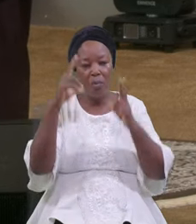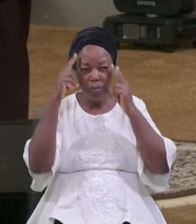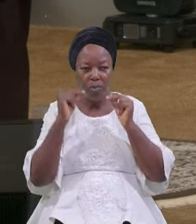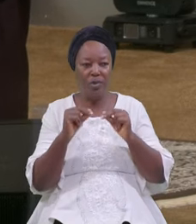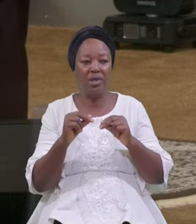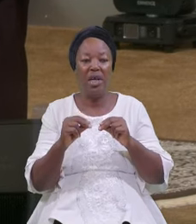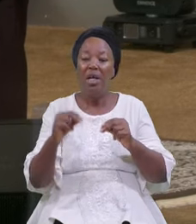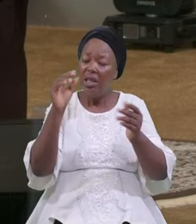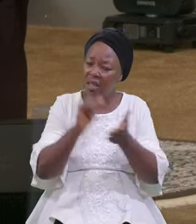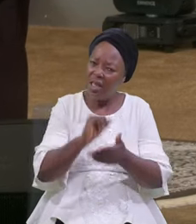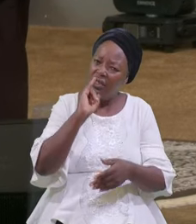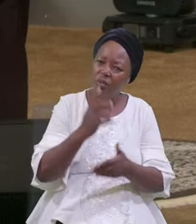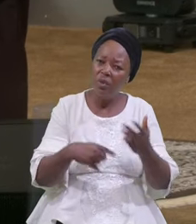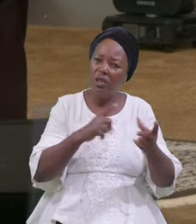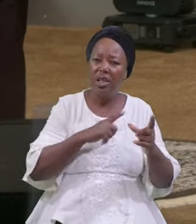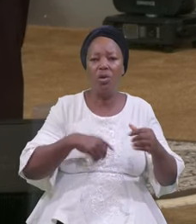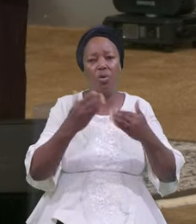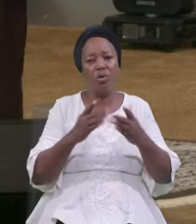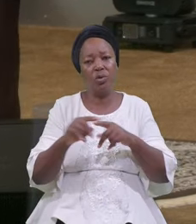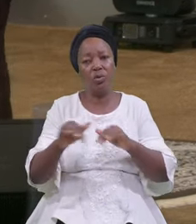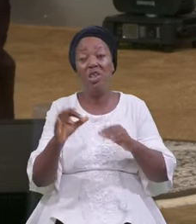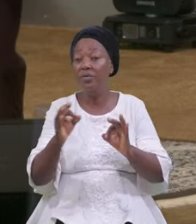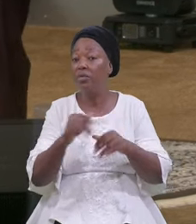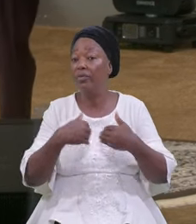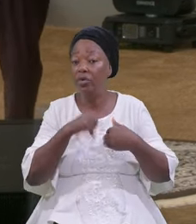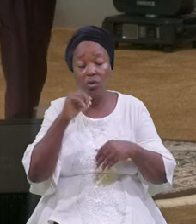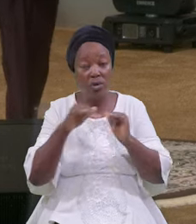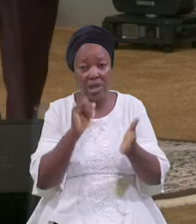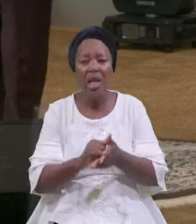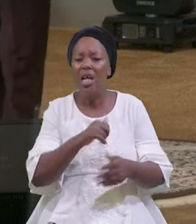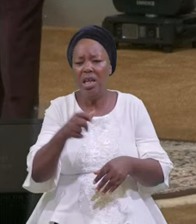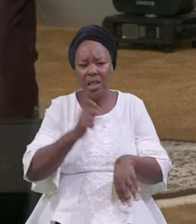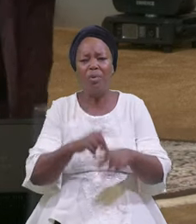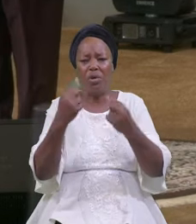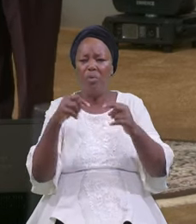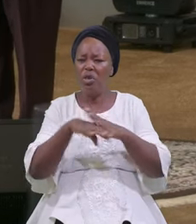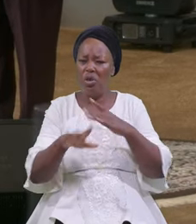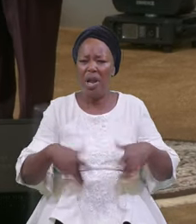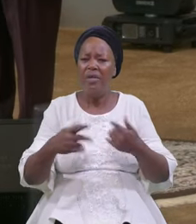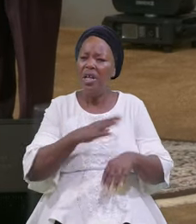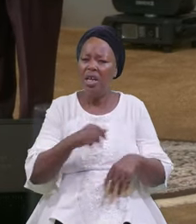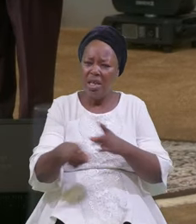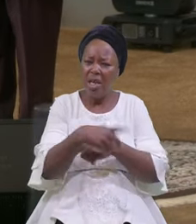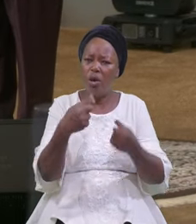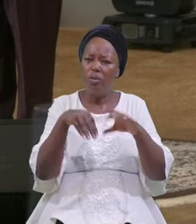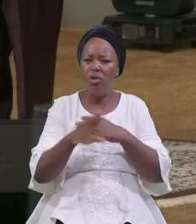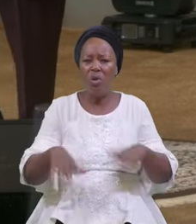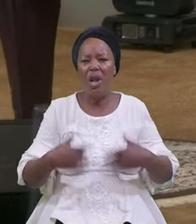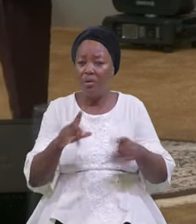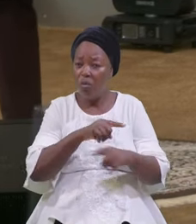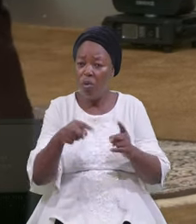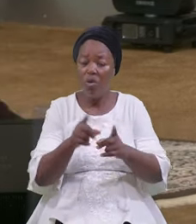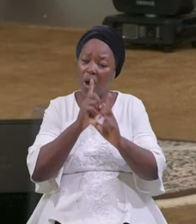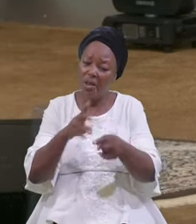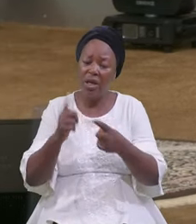wants us to do. If you have not done that, a time comes in your life, a day comes in your life, when you respond to